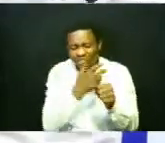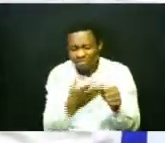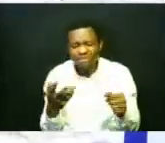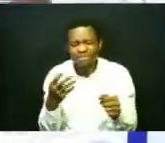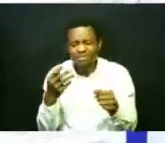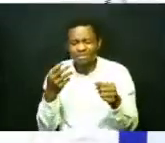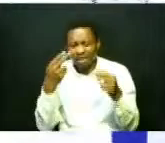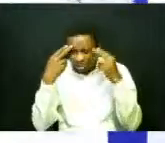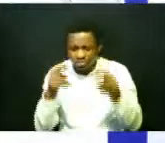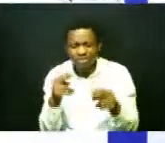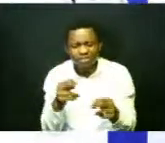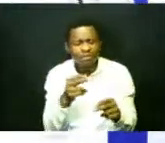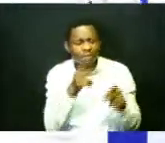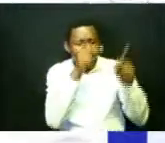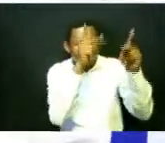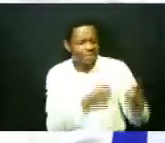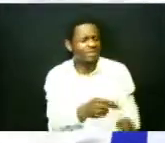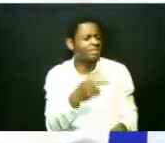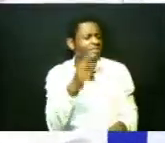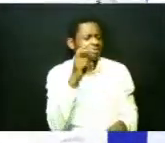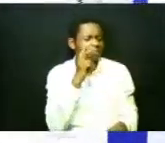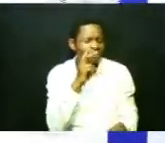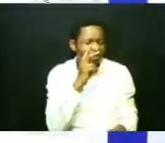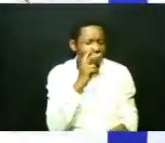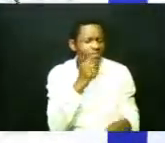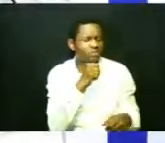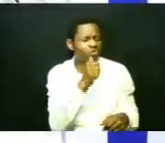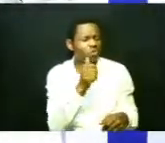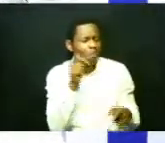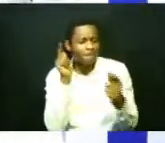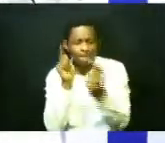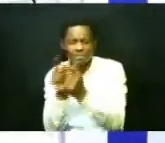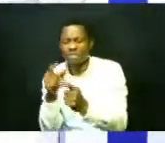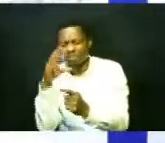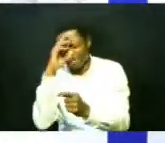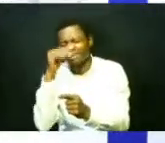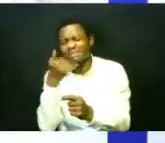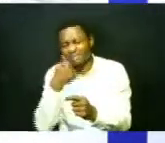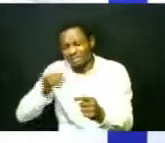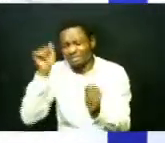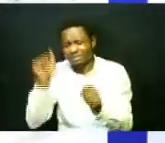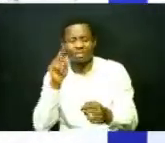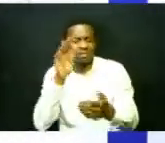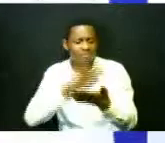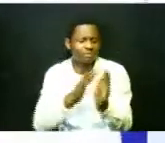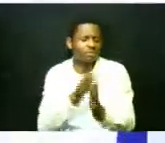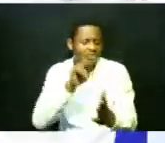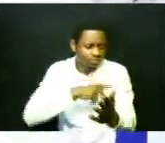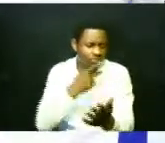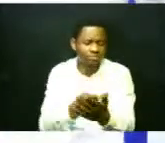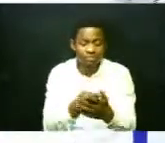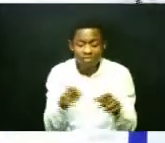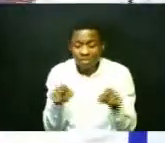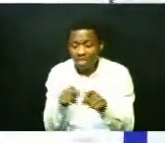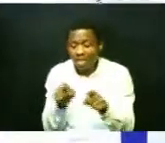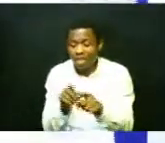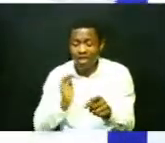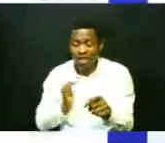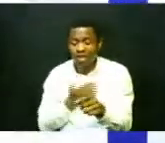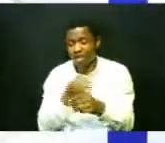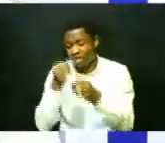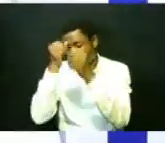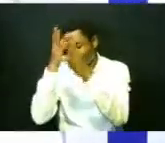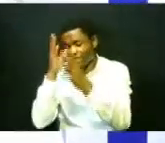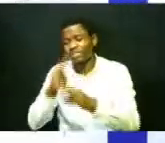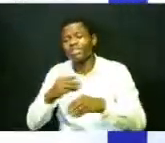We are praying that tonight, as our fathers have released the favor of the Lord, may the spirit